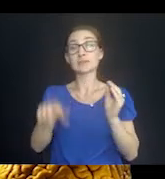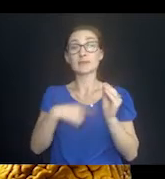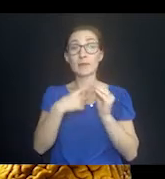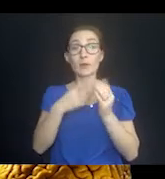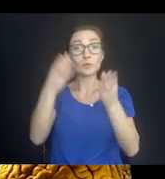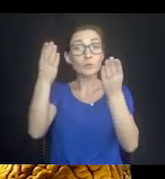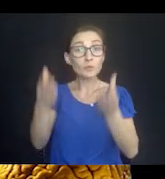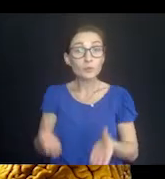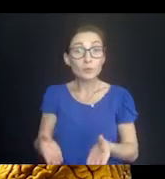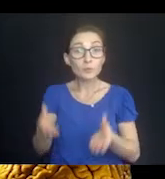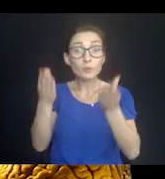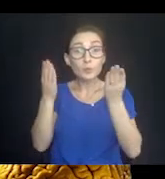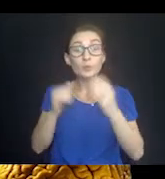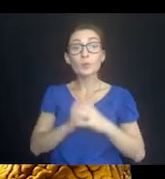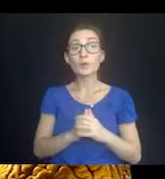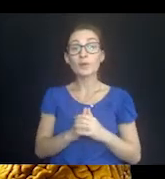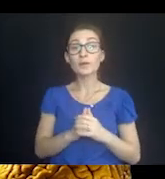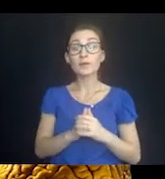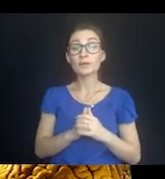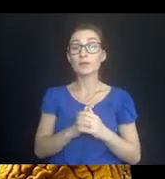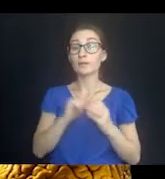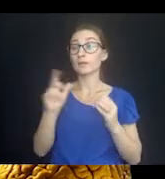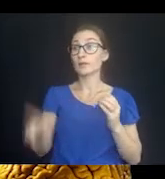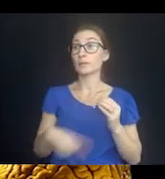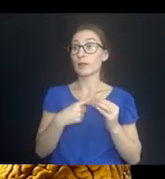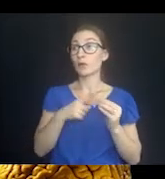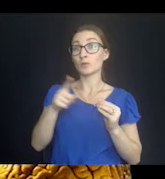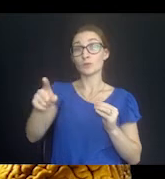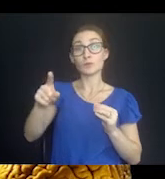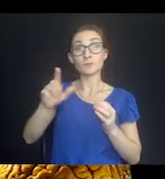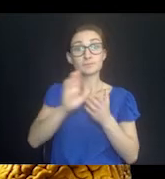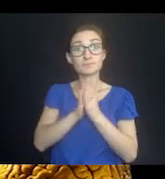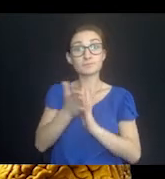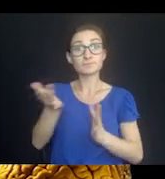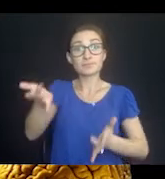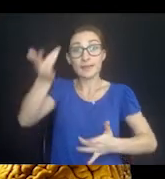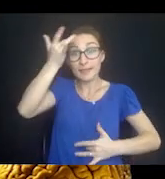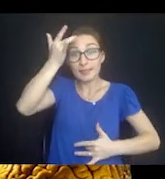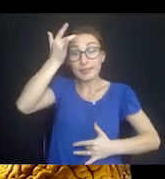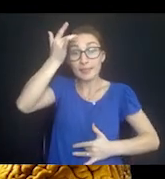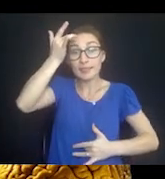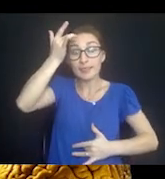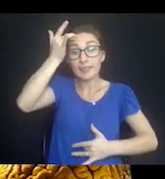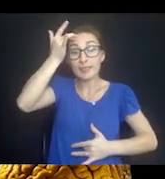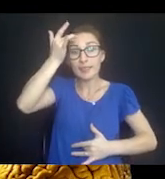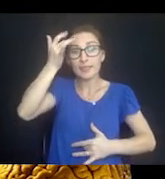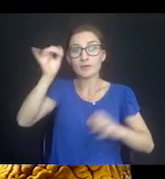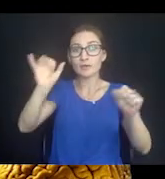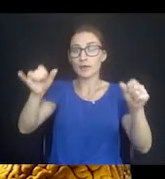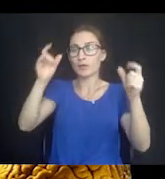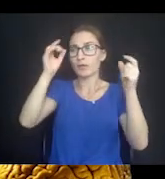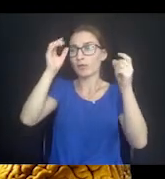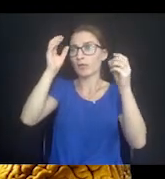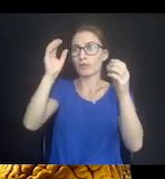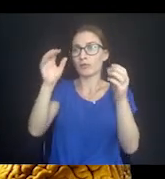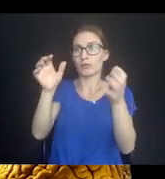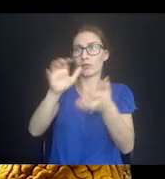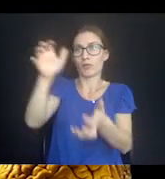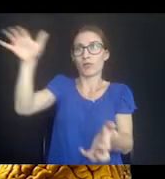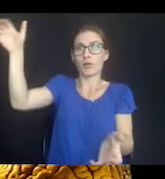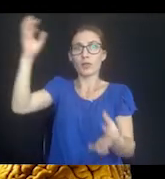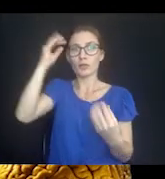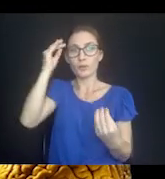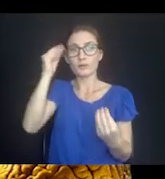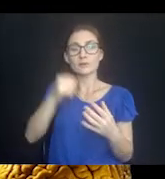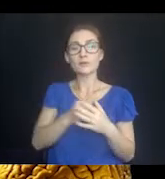is a sign that it's about you and you're being